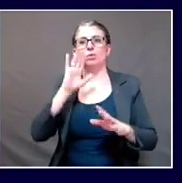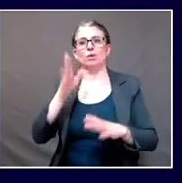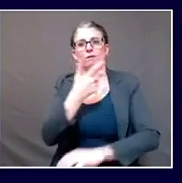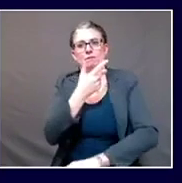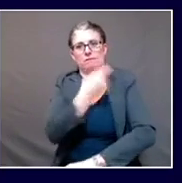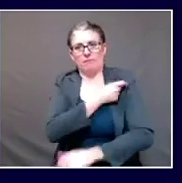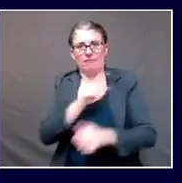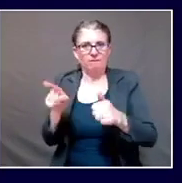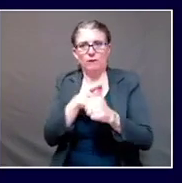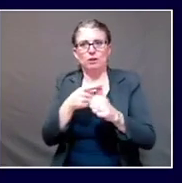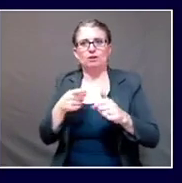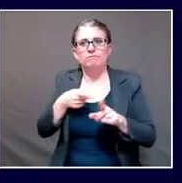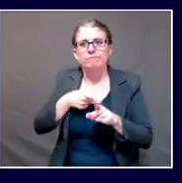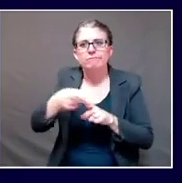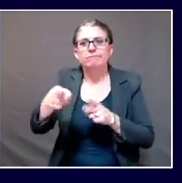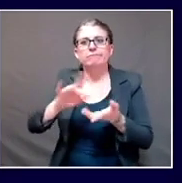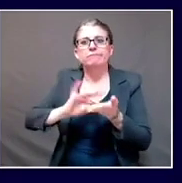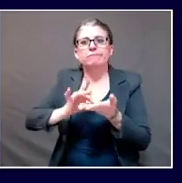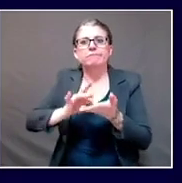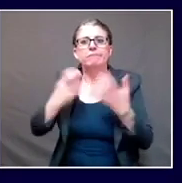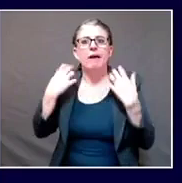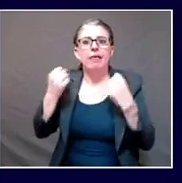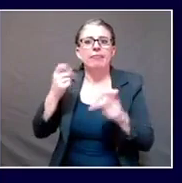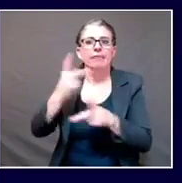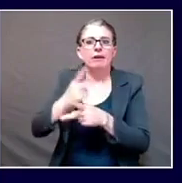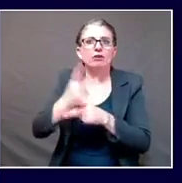Patrick, I hesitate to provide one.